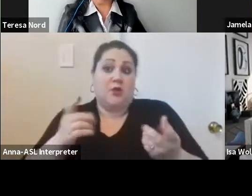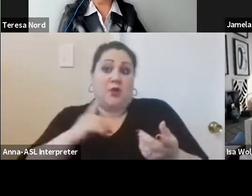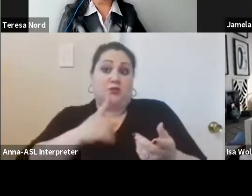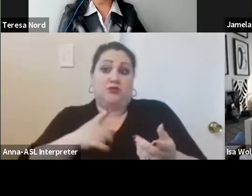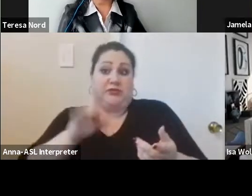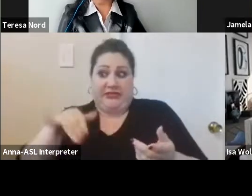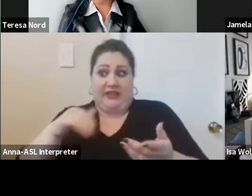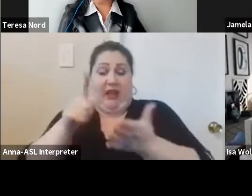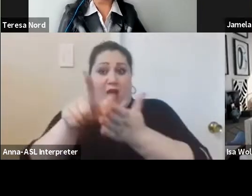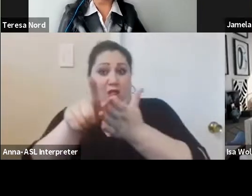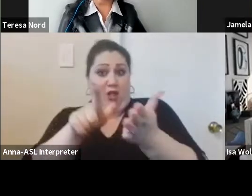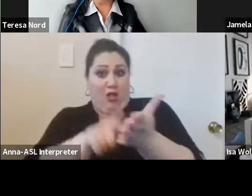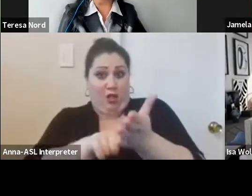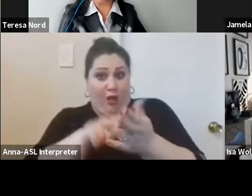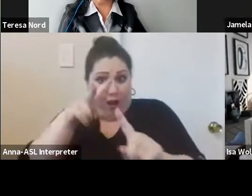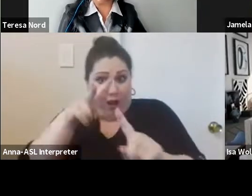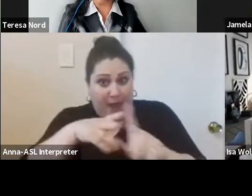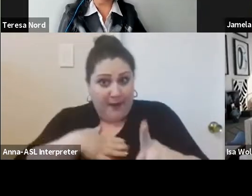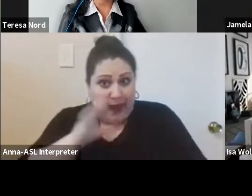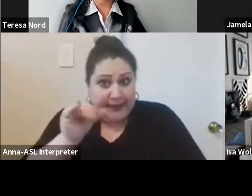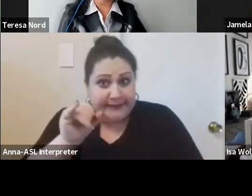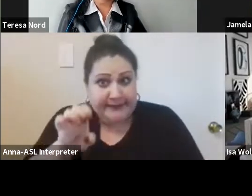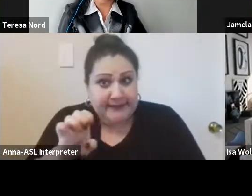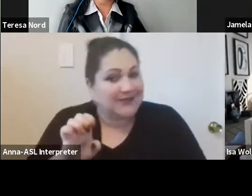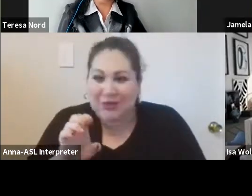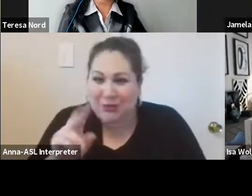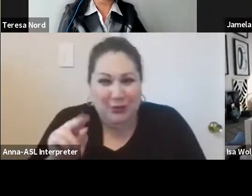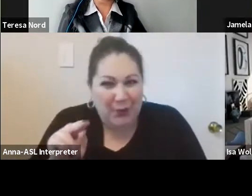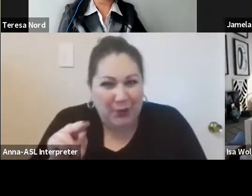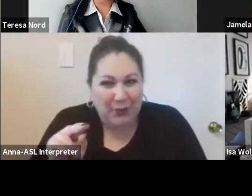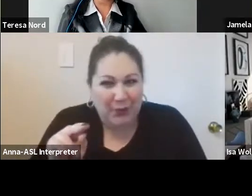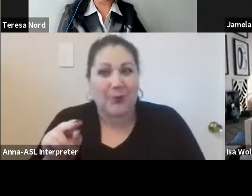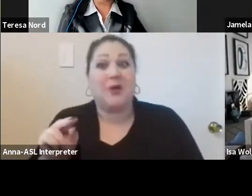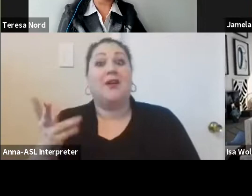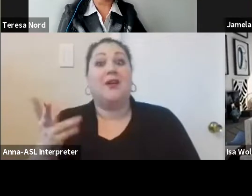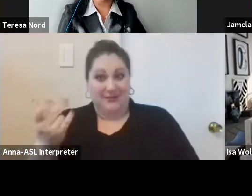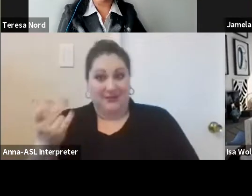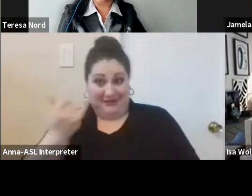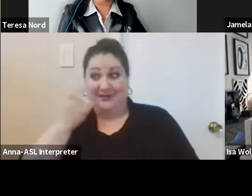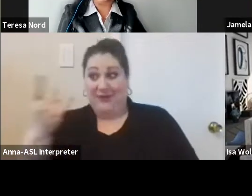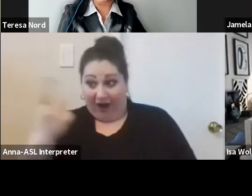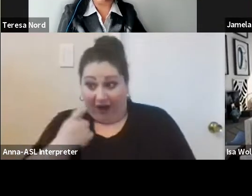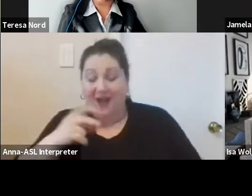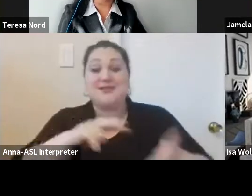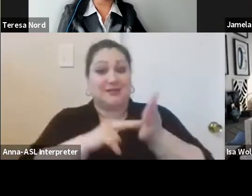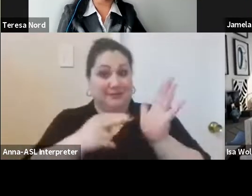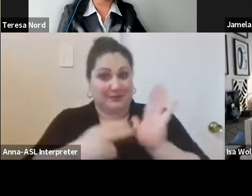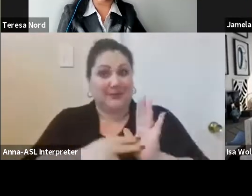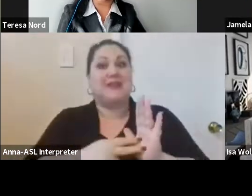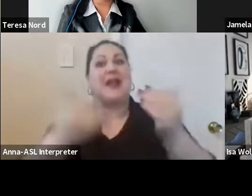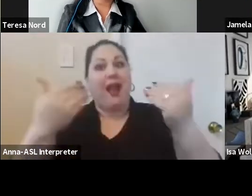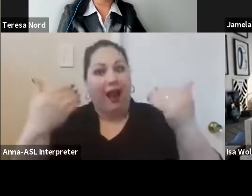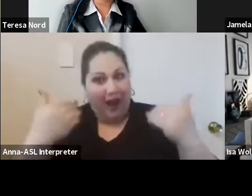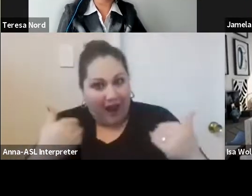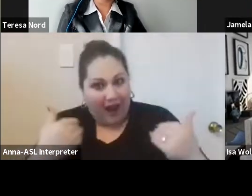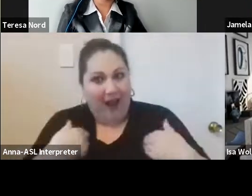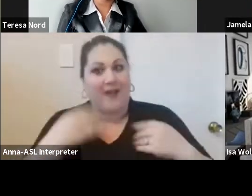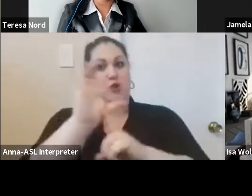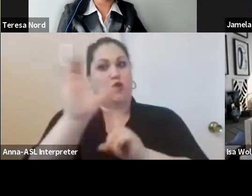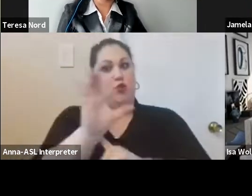any culturally specific programming or suggestions of treatment or anything like that.